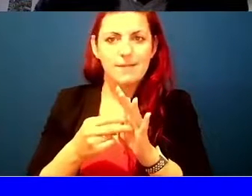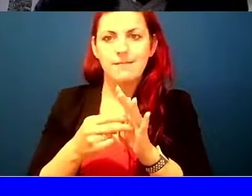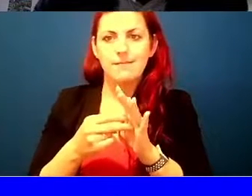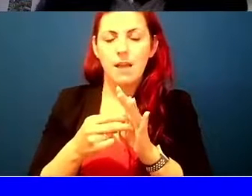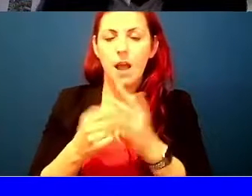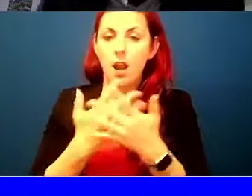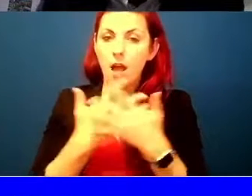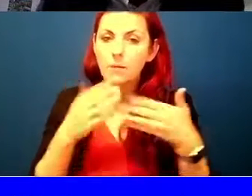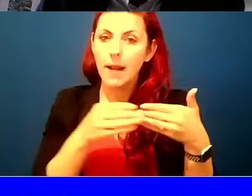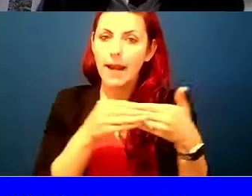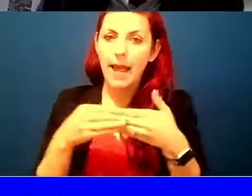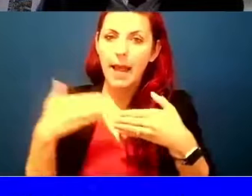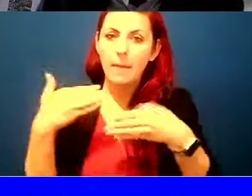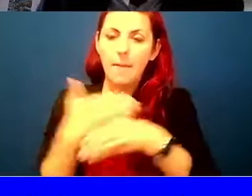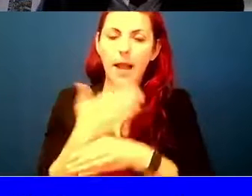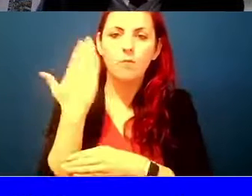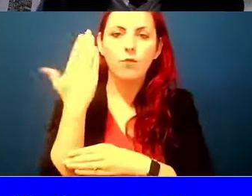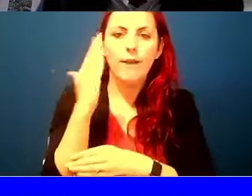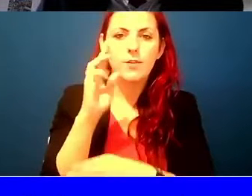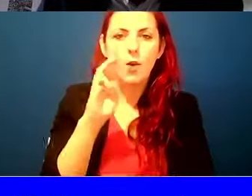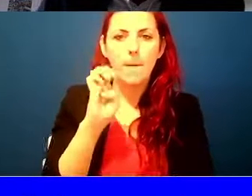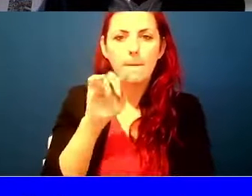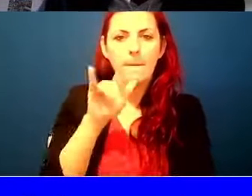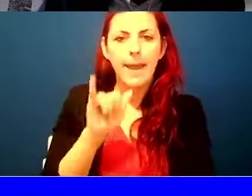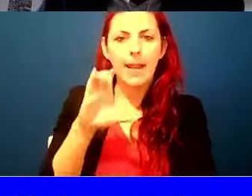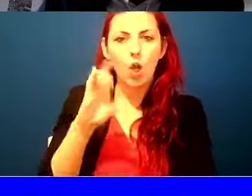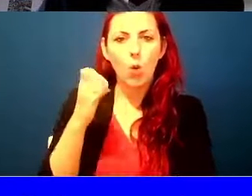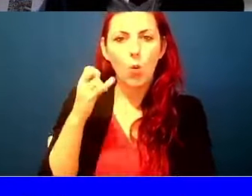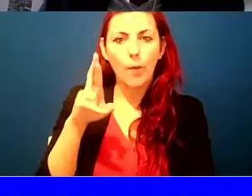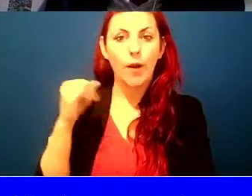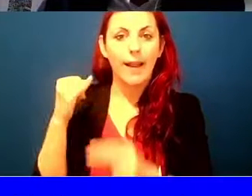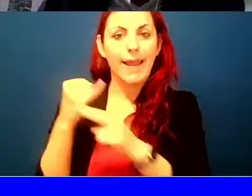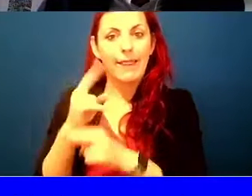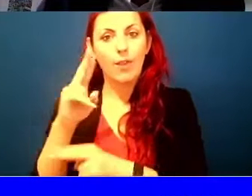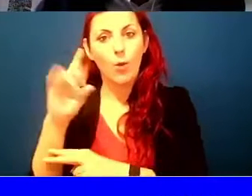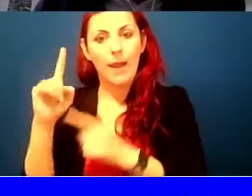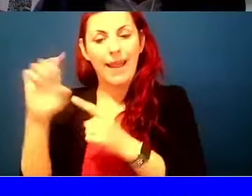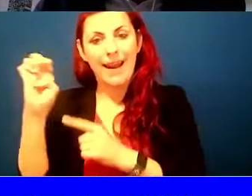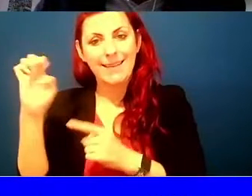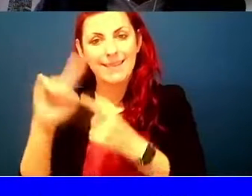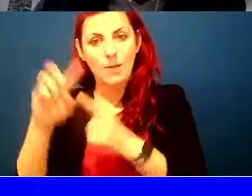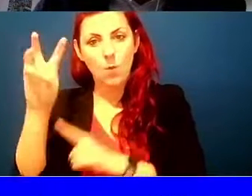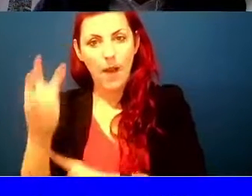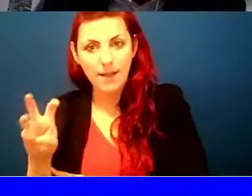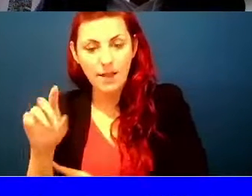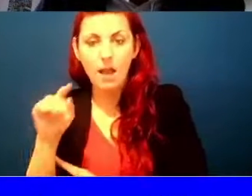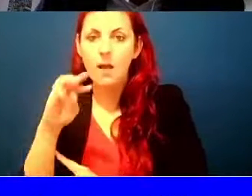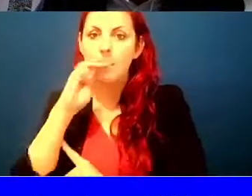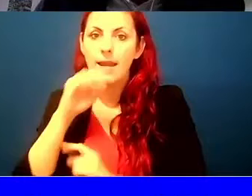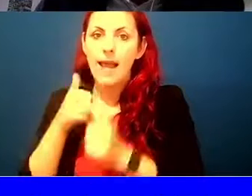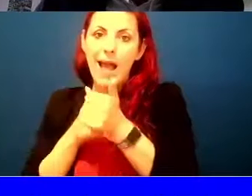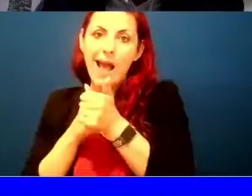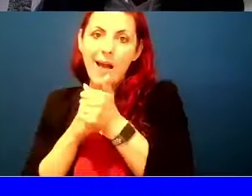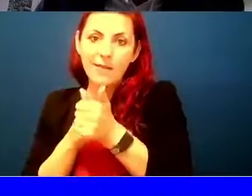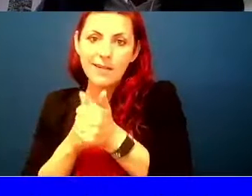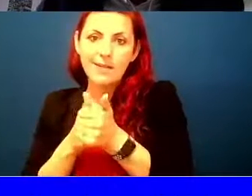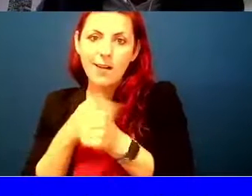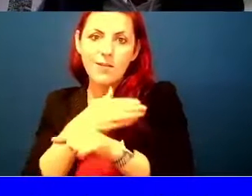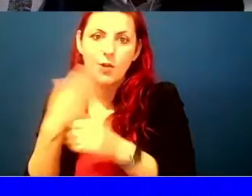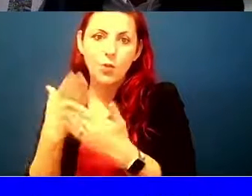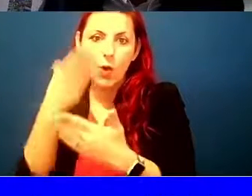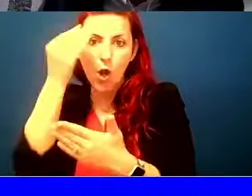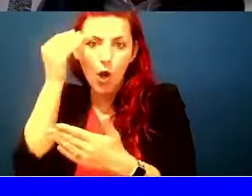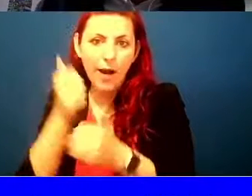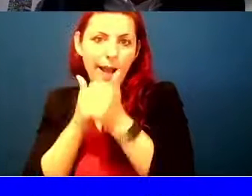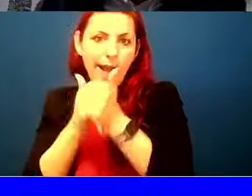by Professor Penny Cooper in England and Wales, that advocates are beginning to adjust their advocacy techniques in contemplation